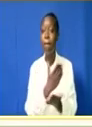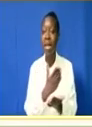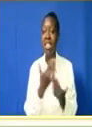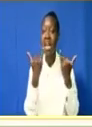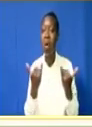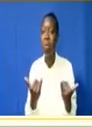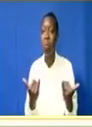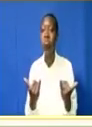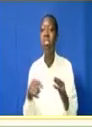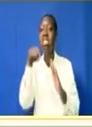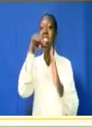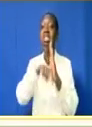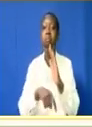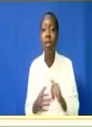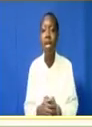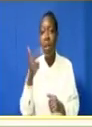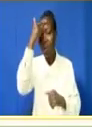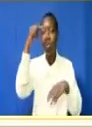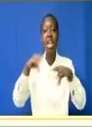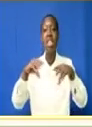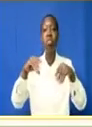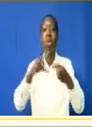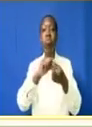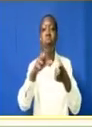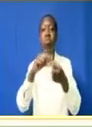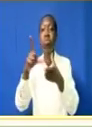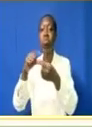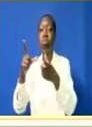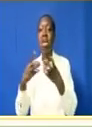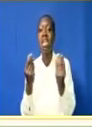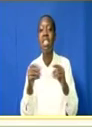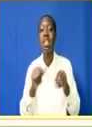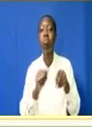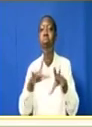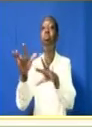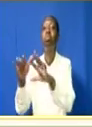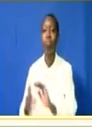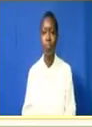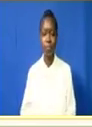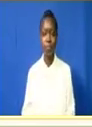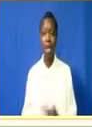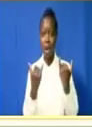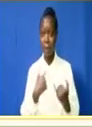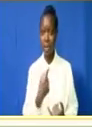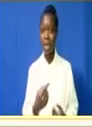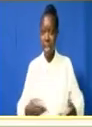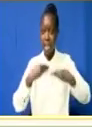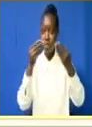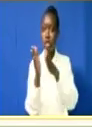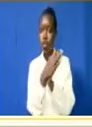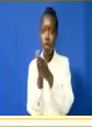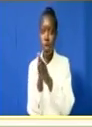soil becomes loose, yes, and it slides away. Yeah. Remember I gave you that story of the person. Mm-hmm. Person A